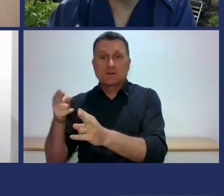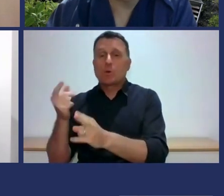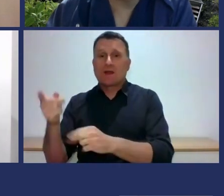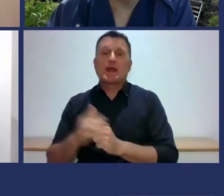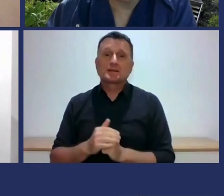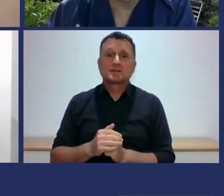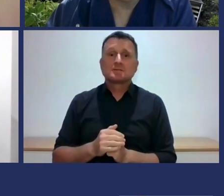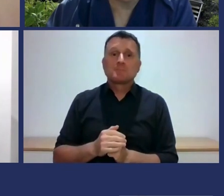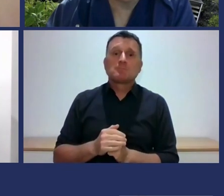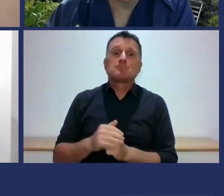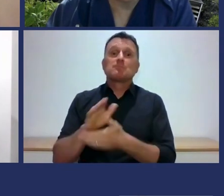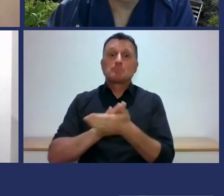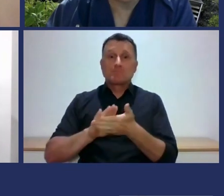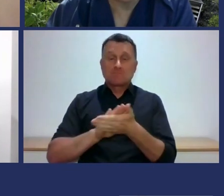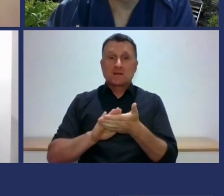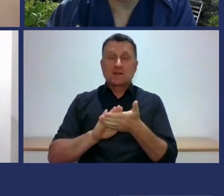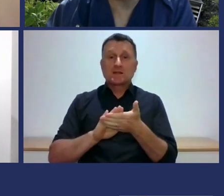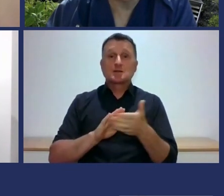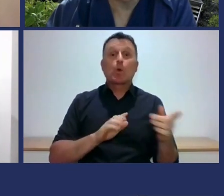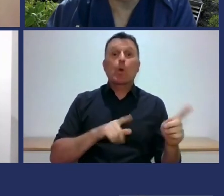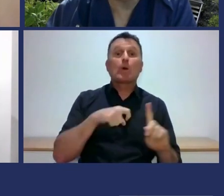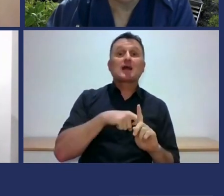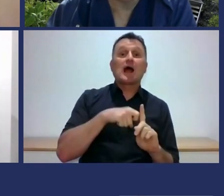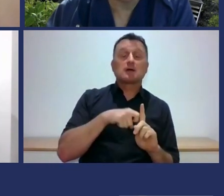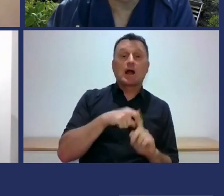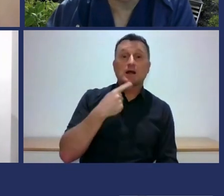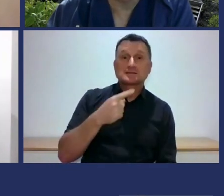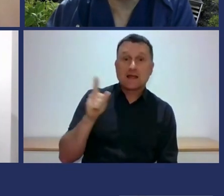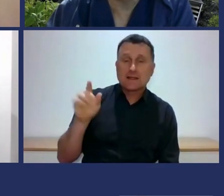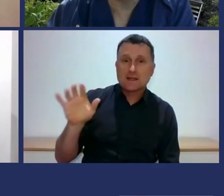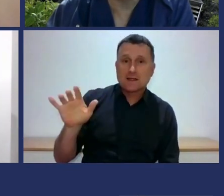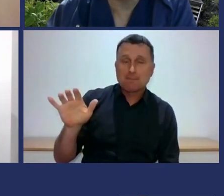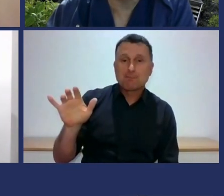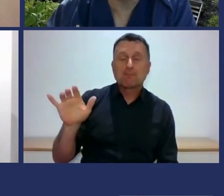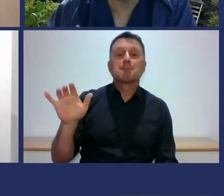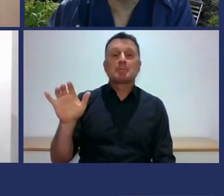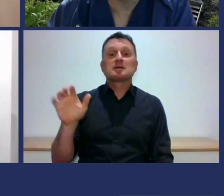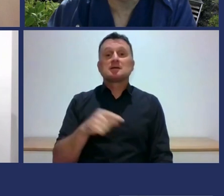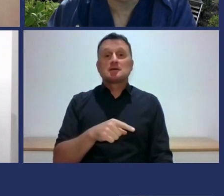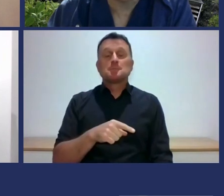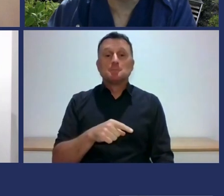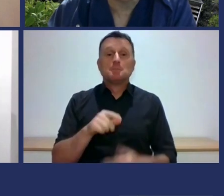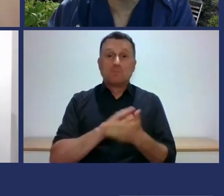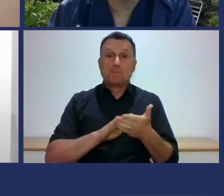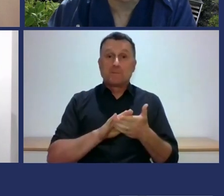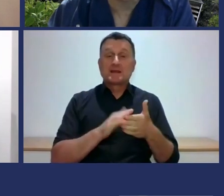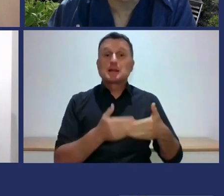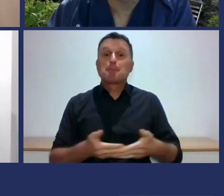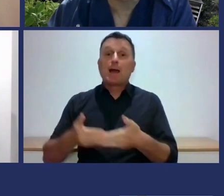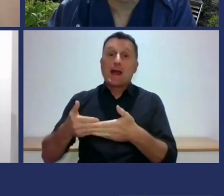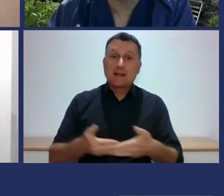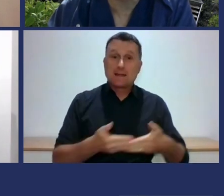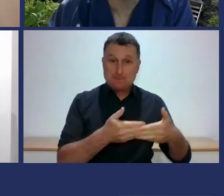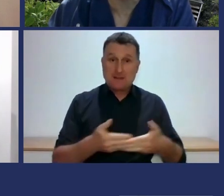Chris, and the babies themselves also, Kanoa, babies, you know, they go into intensive care, neonatal intensive